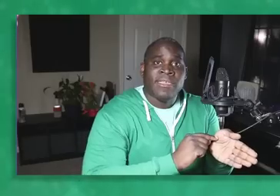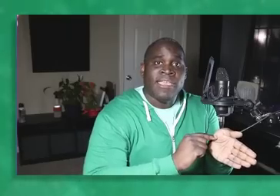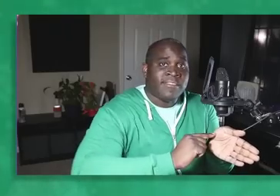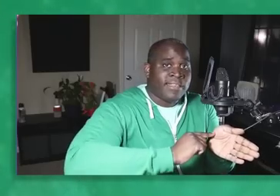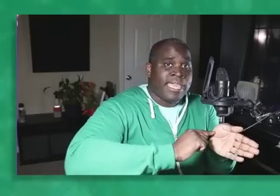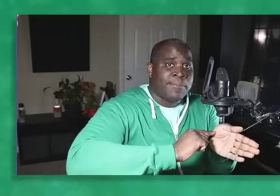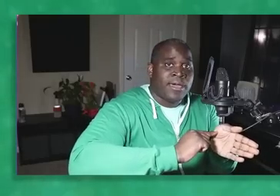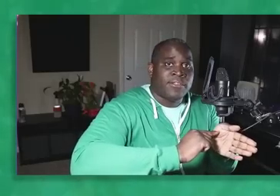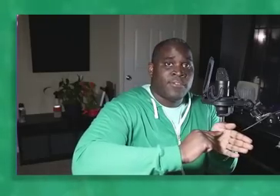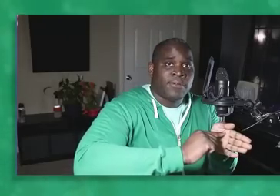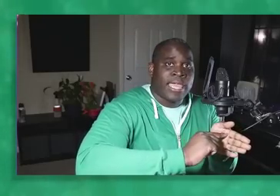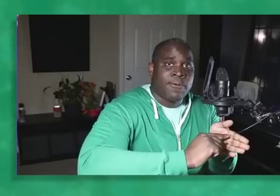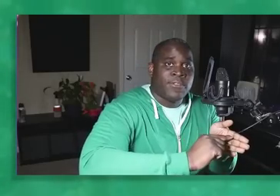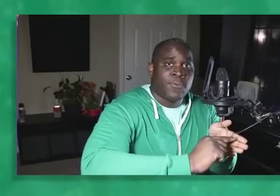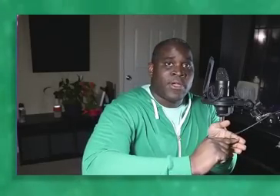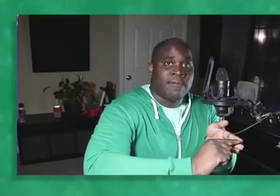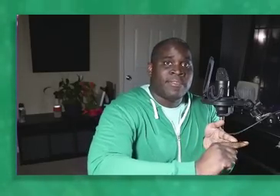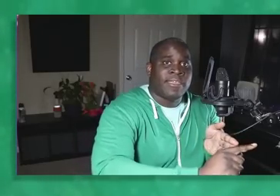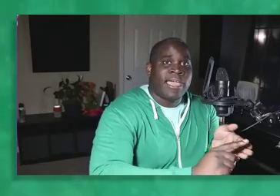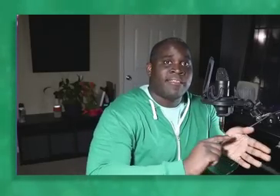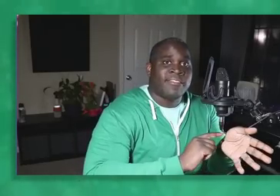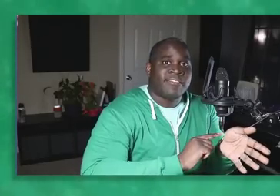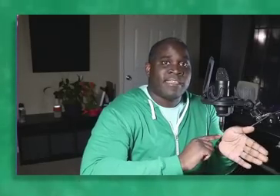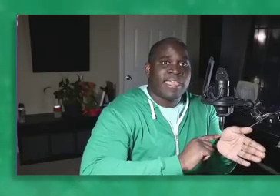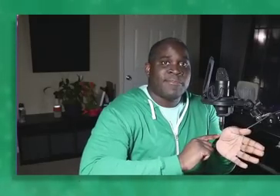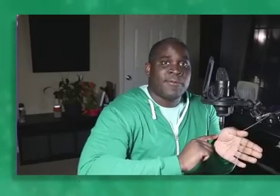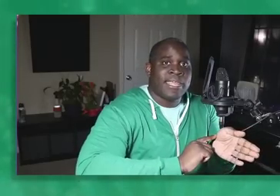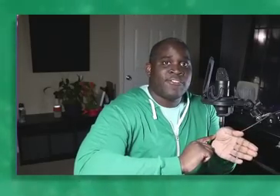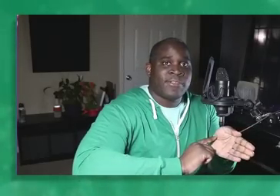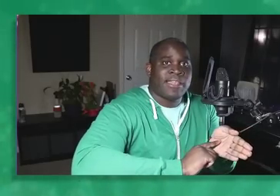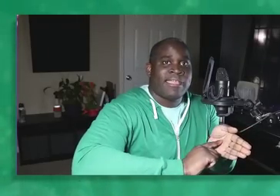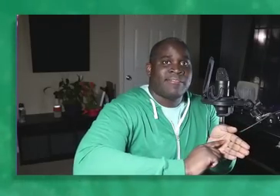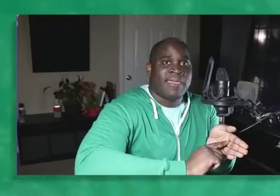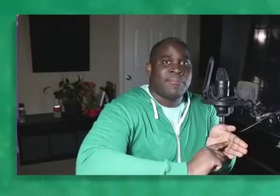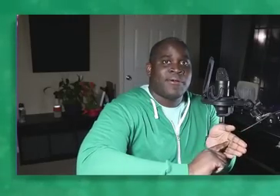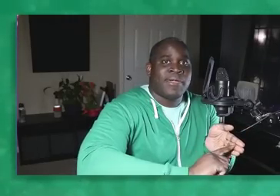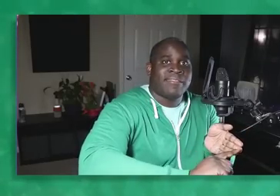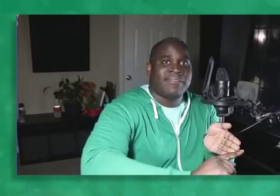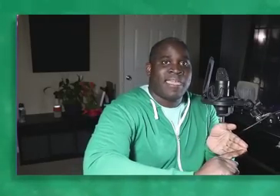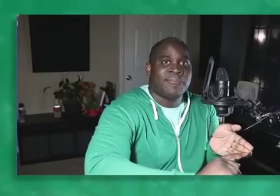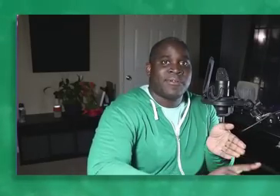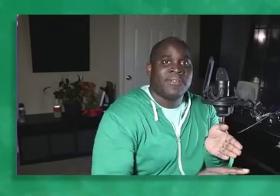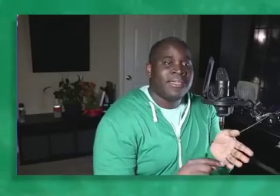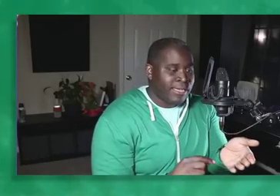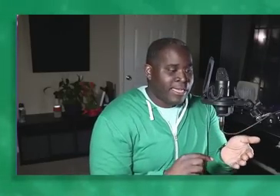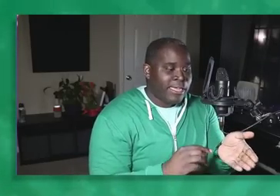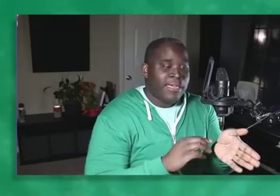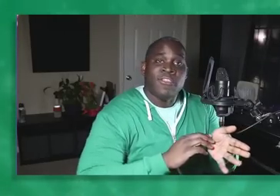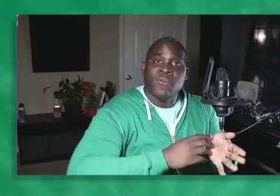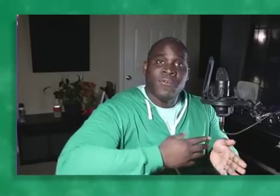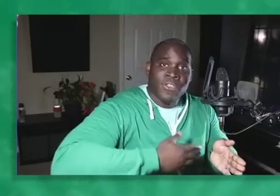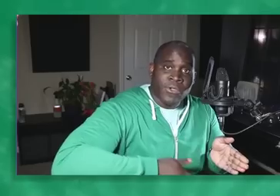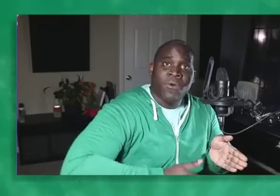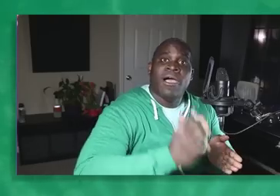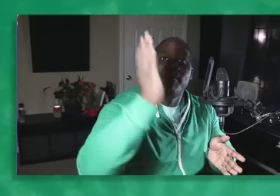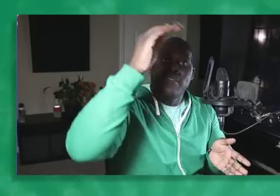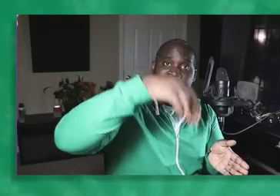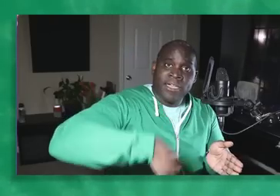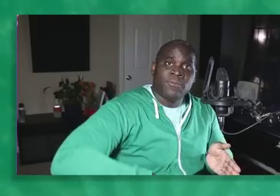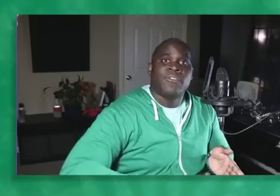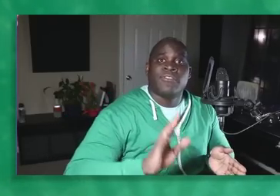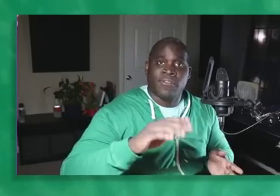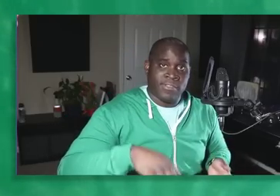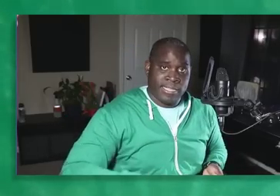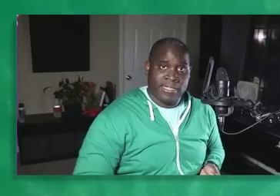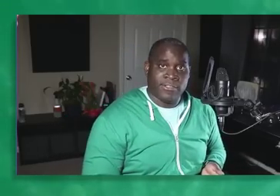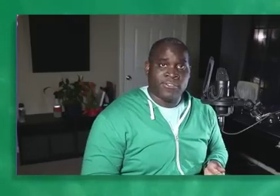English isn't a monotone language where everything has the same tonation and tempo and temper, you go up and